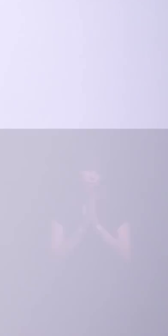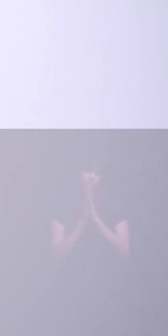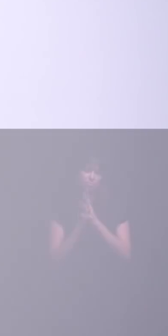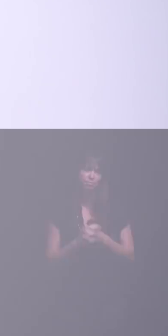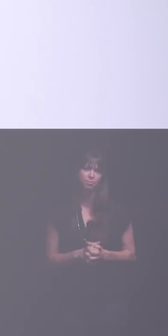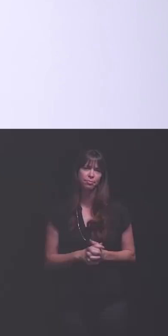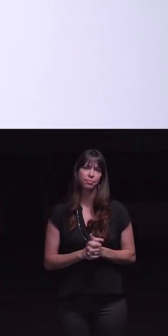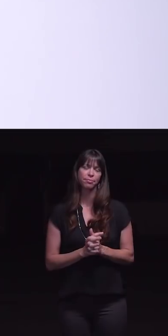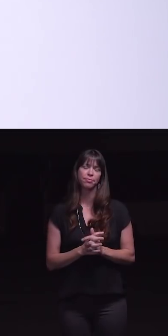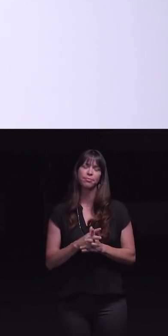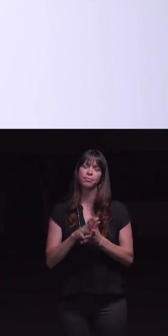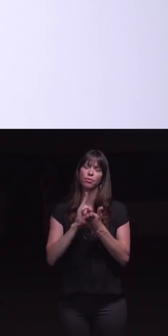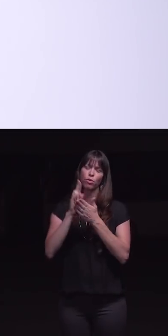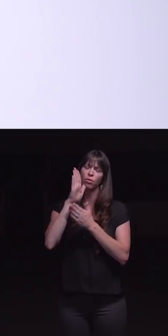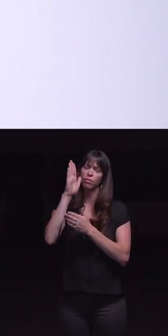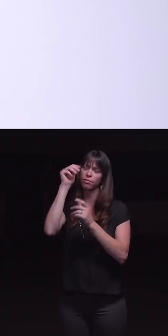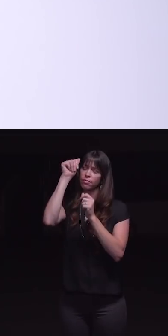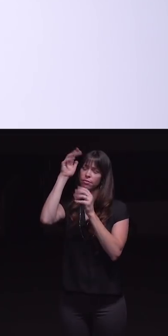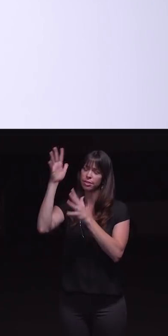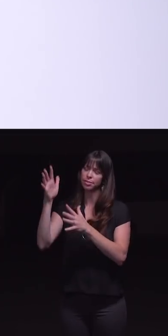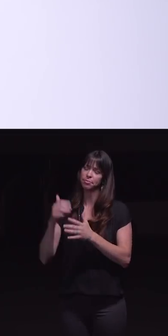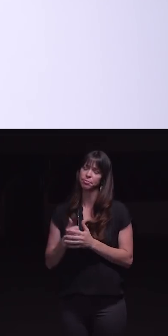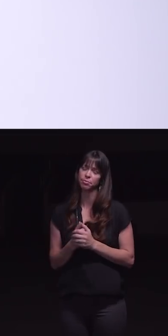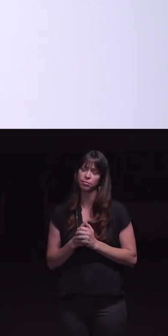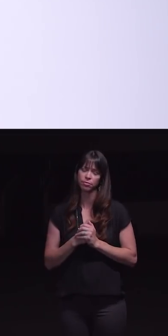Let's pray. Holy Father,